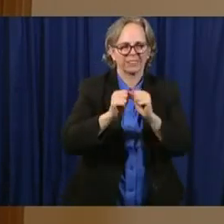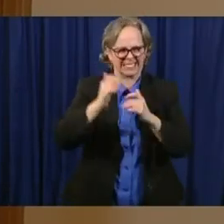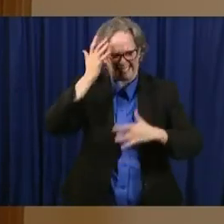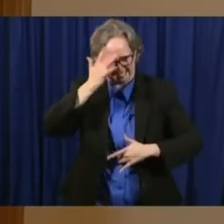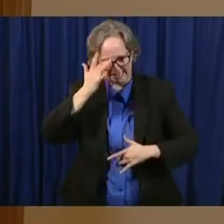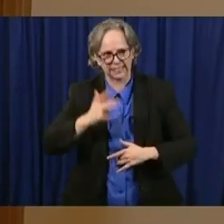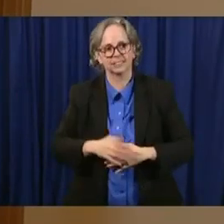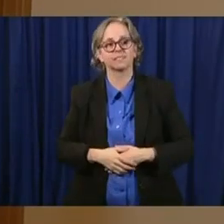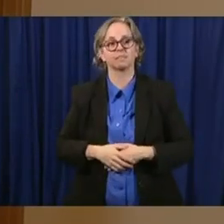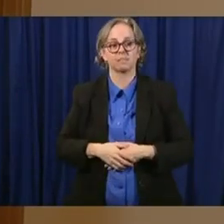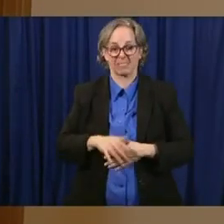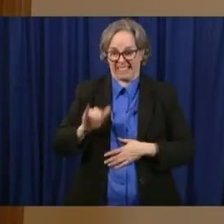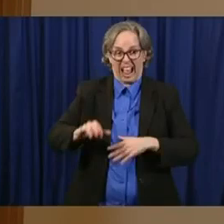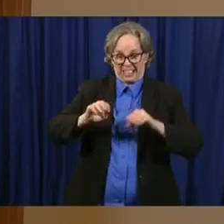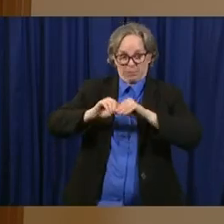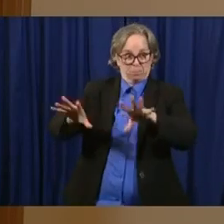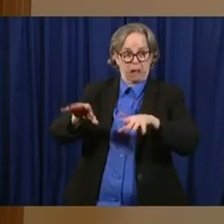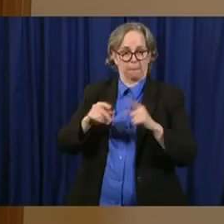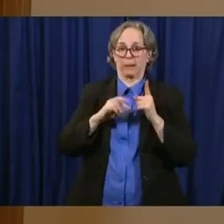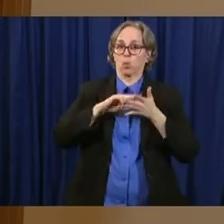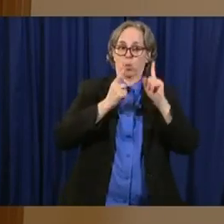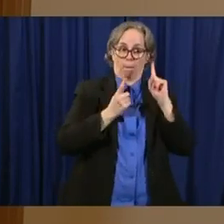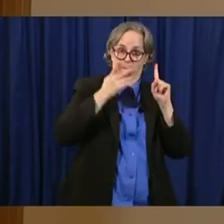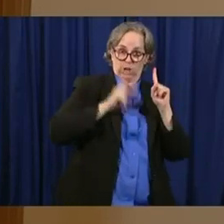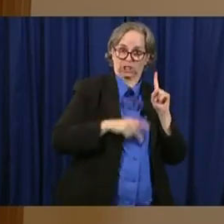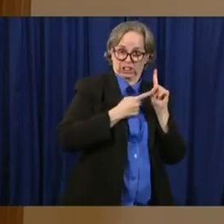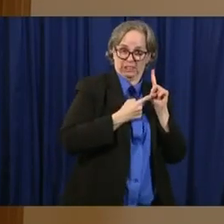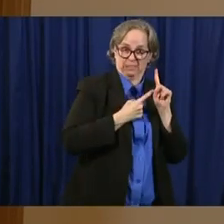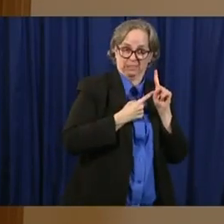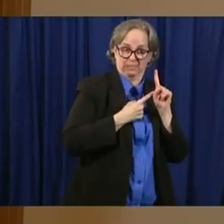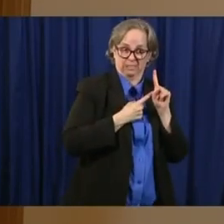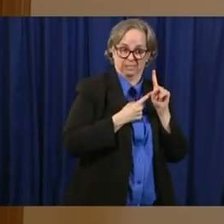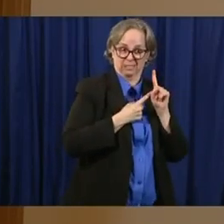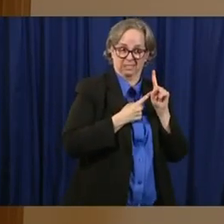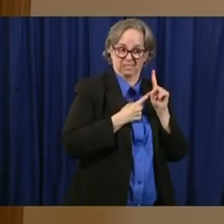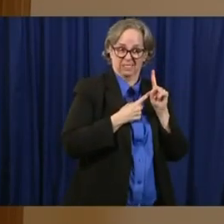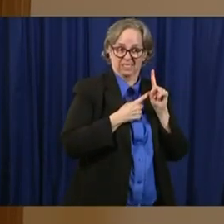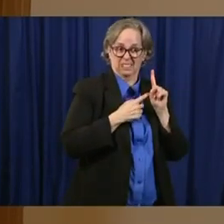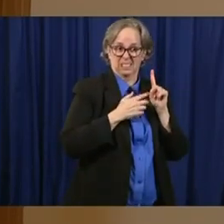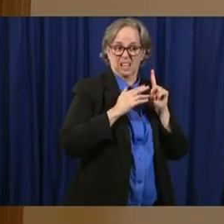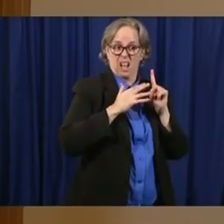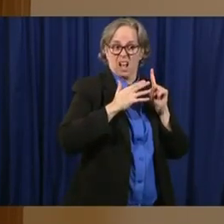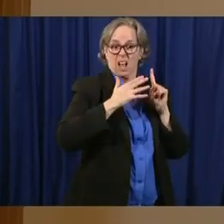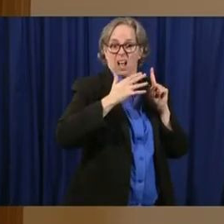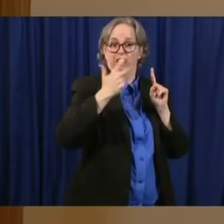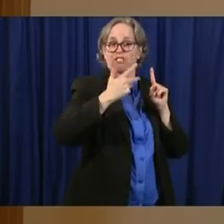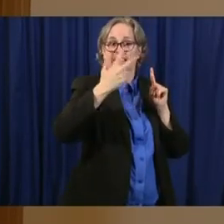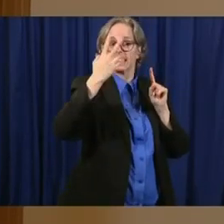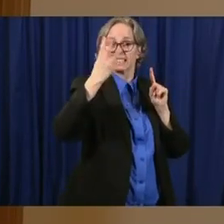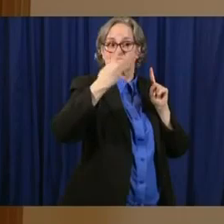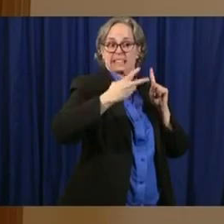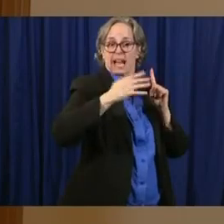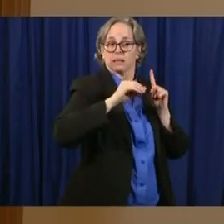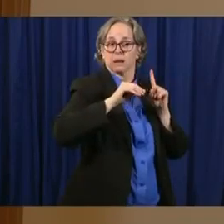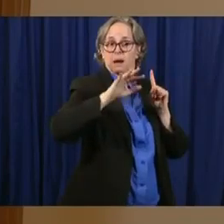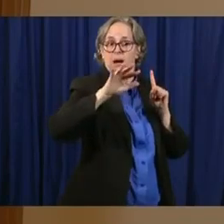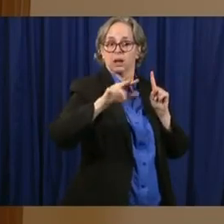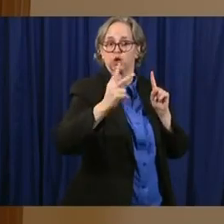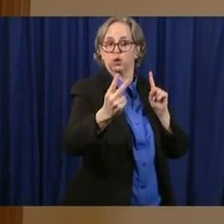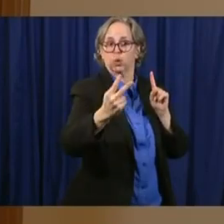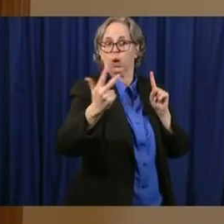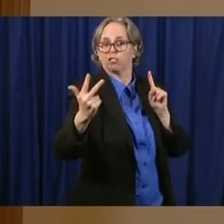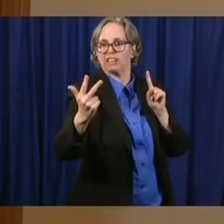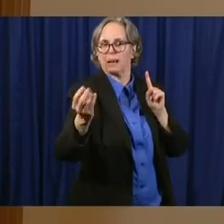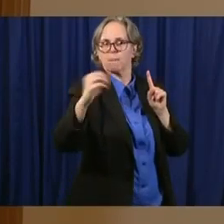the spread of disease, is that one person quickly, in the span of 3 to 6 days, can infect 2 to 3 more people. So